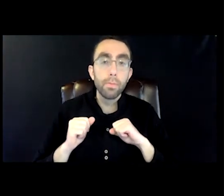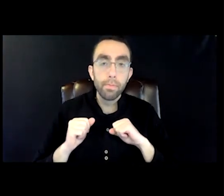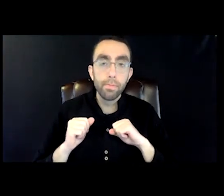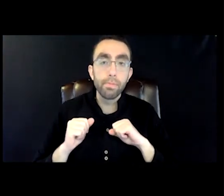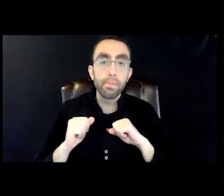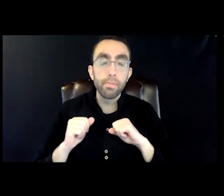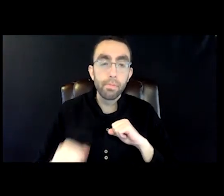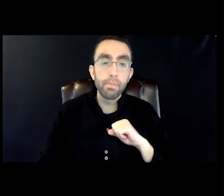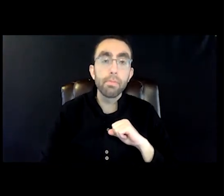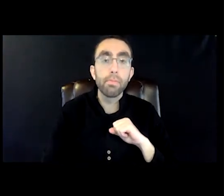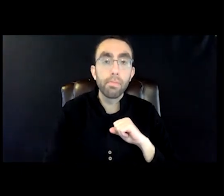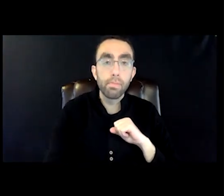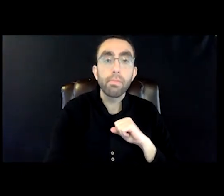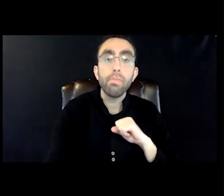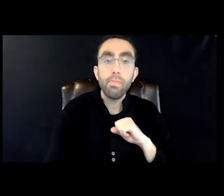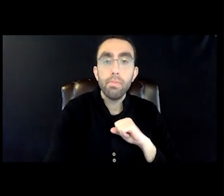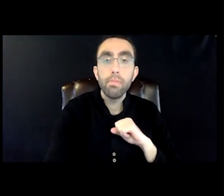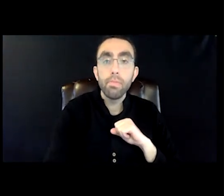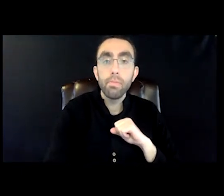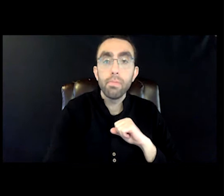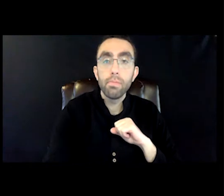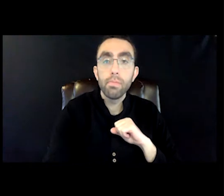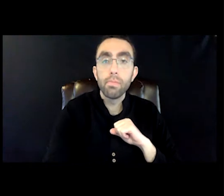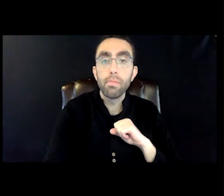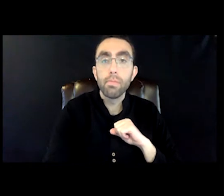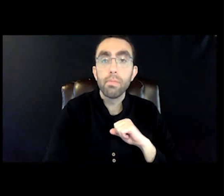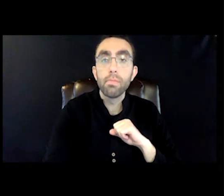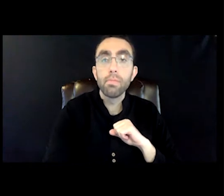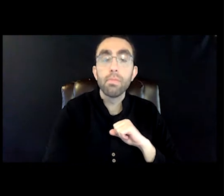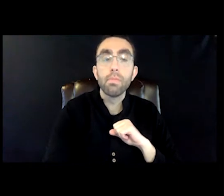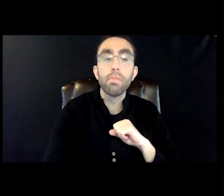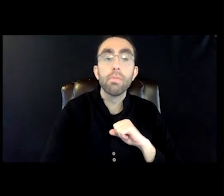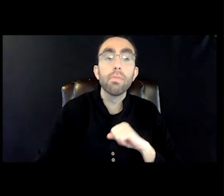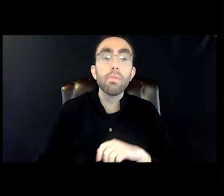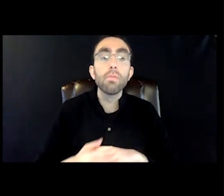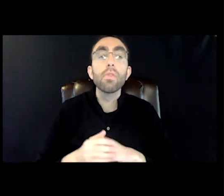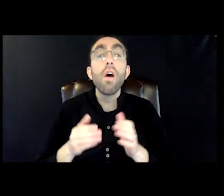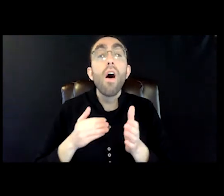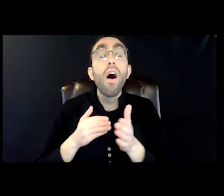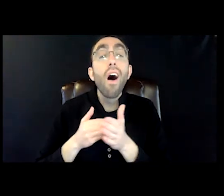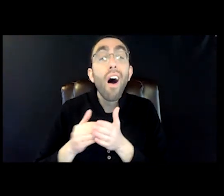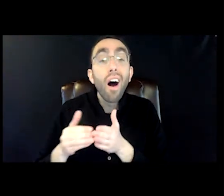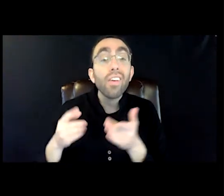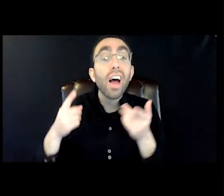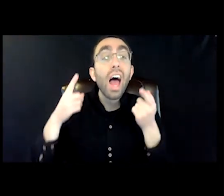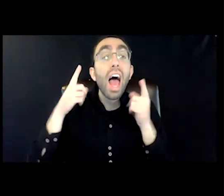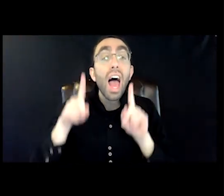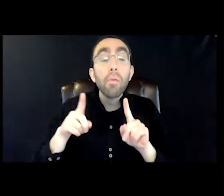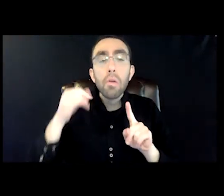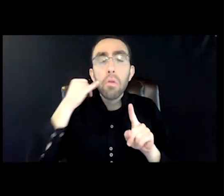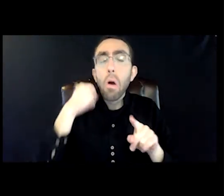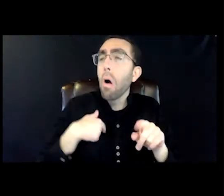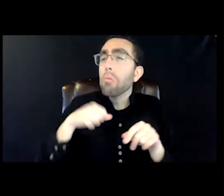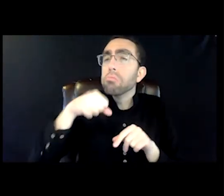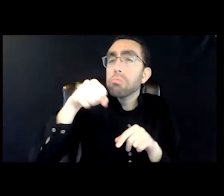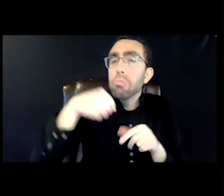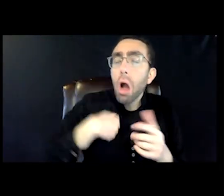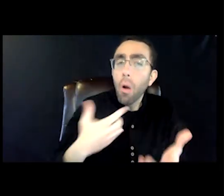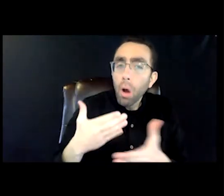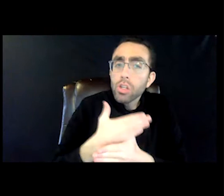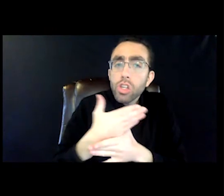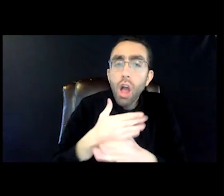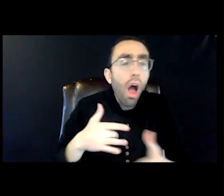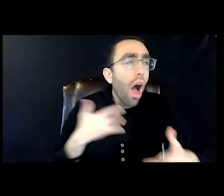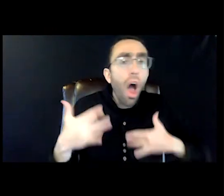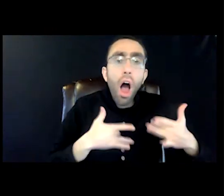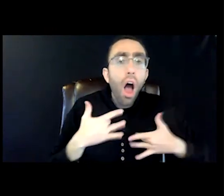we don't often enough hold space for people to change their minds, to come into something and say, I'm